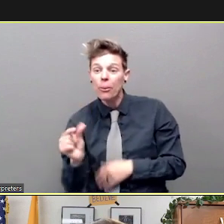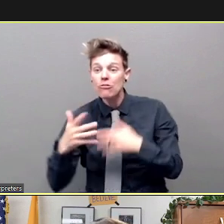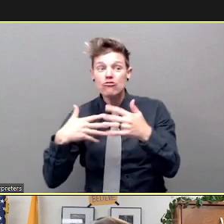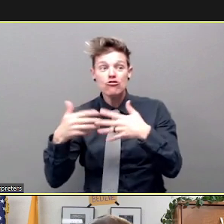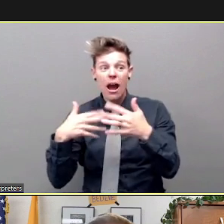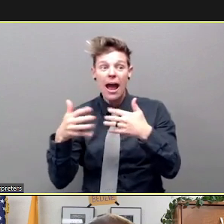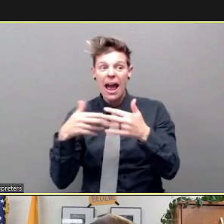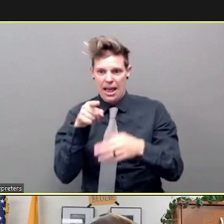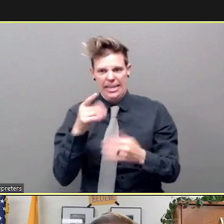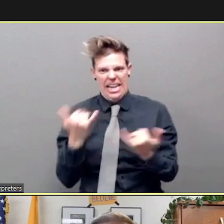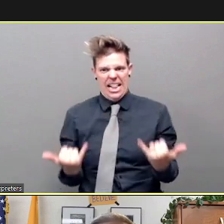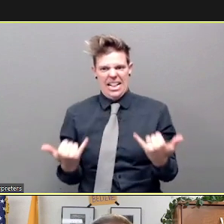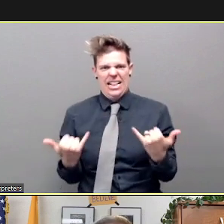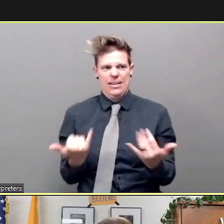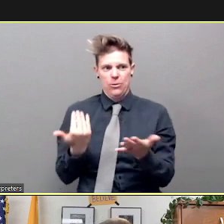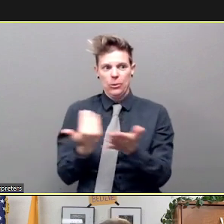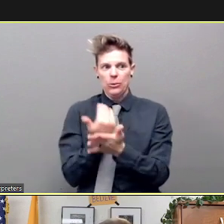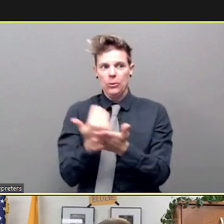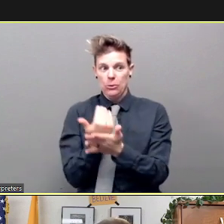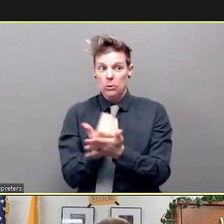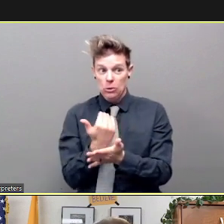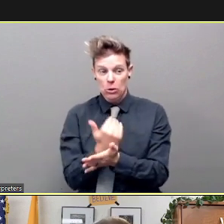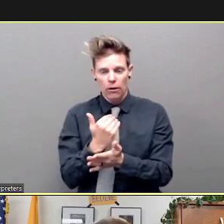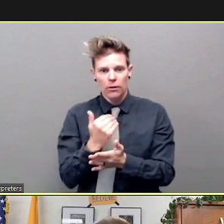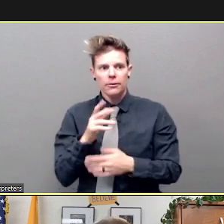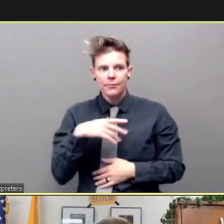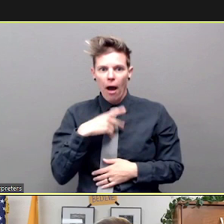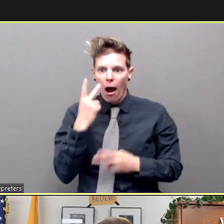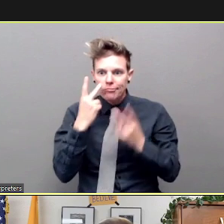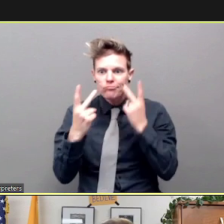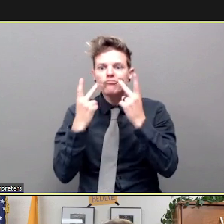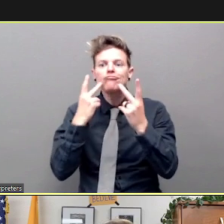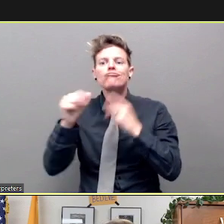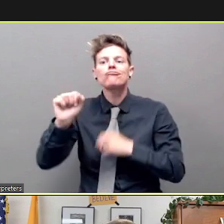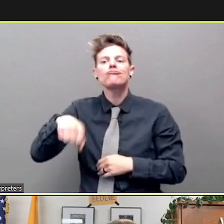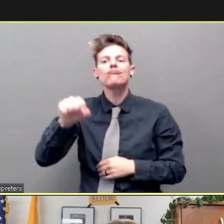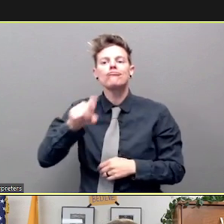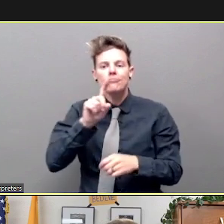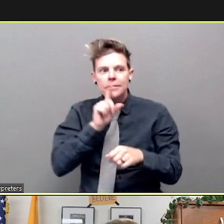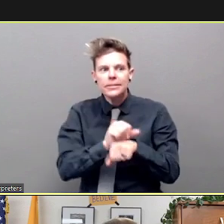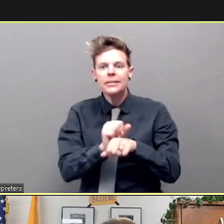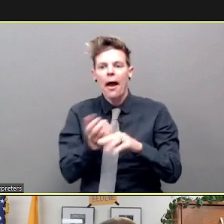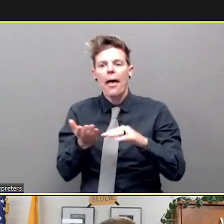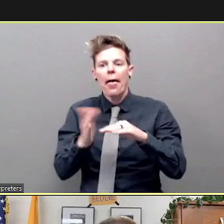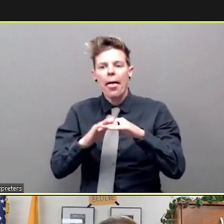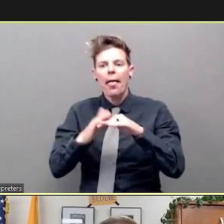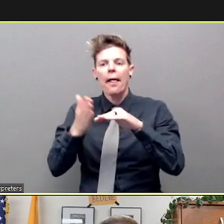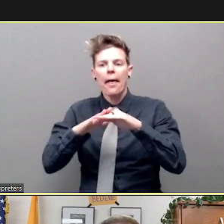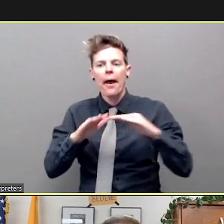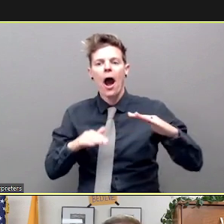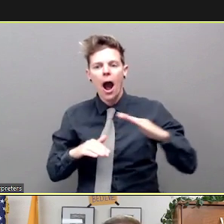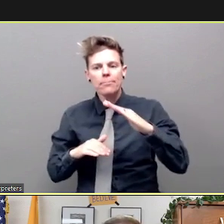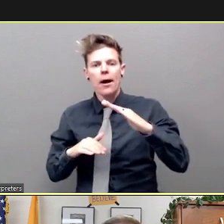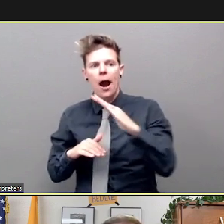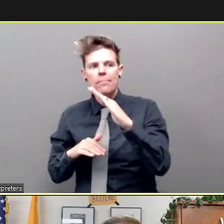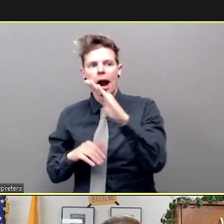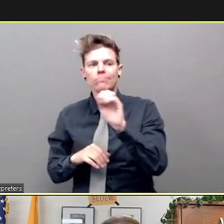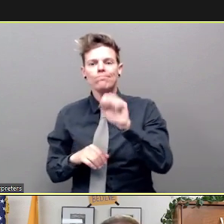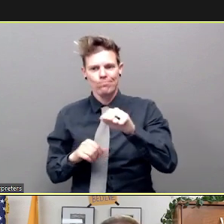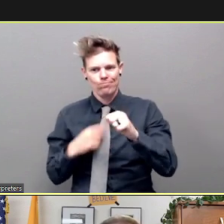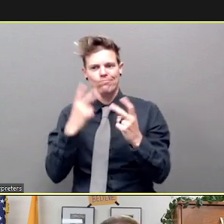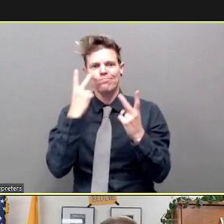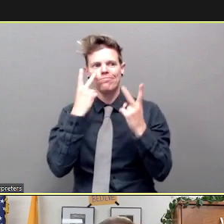see we're clearly on an upward trend with COVID cases in the state, and we are seeing more and more patients